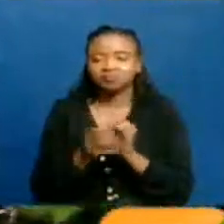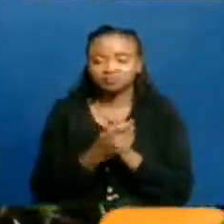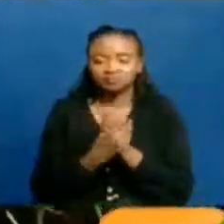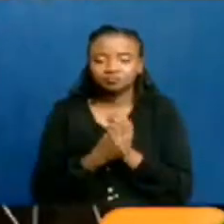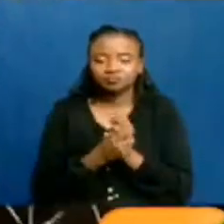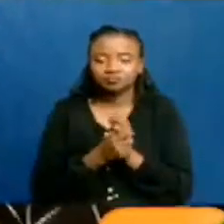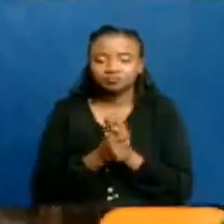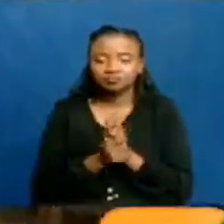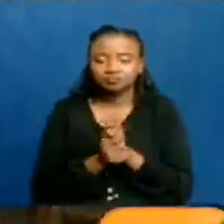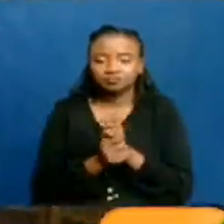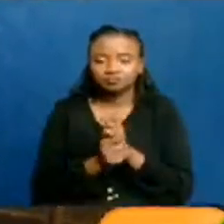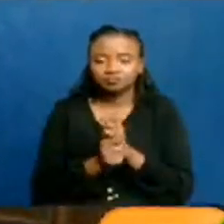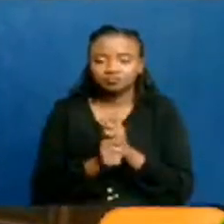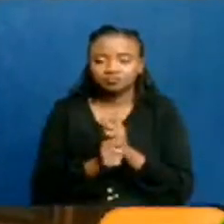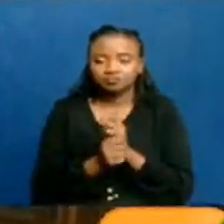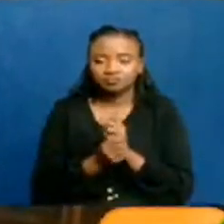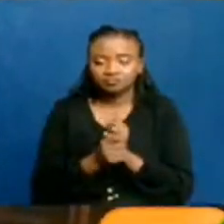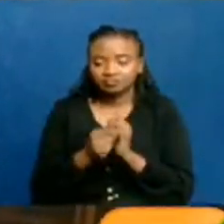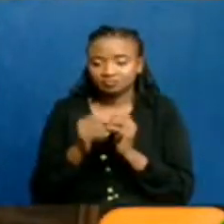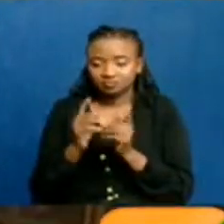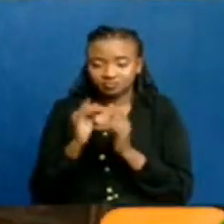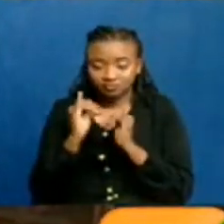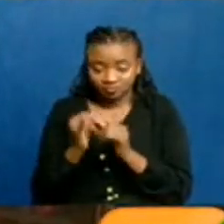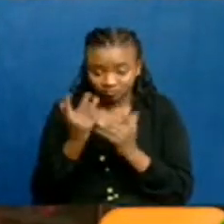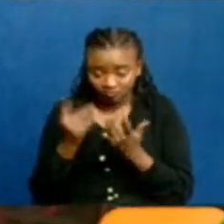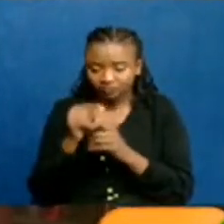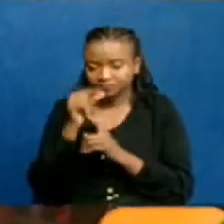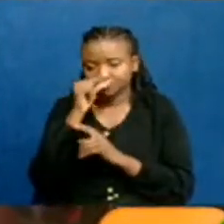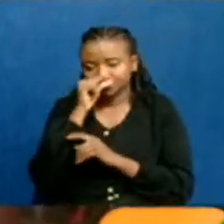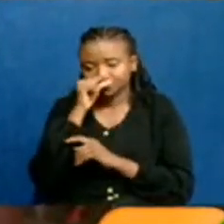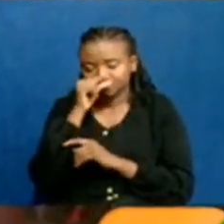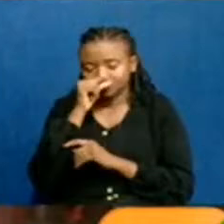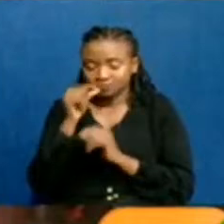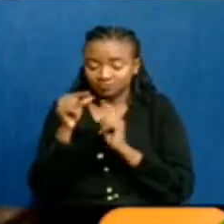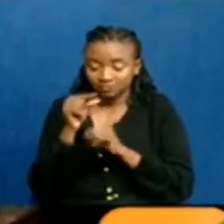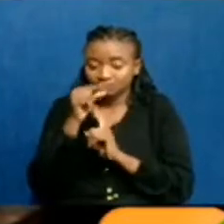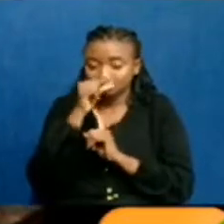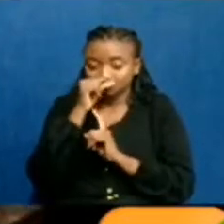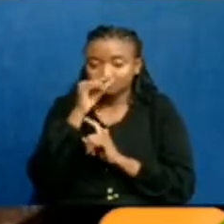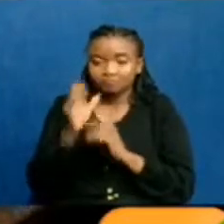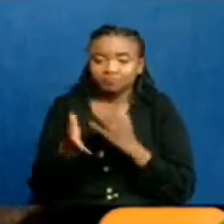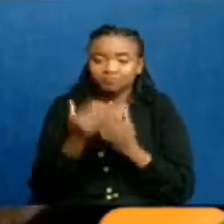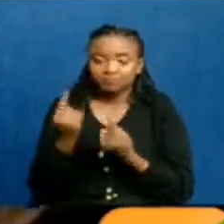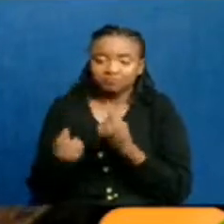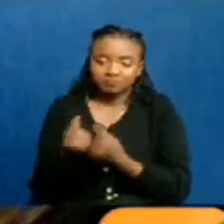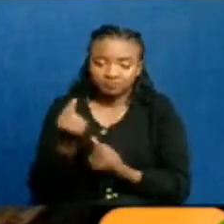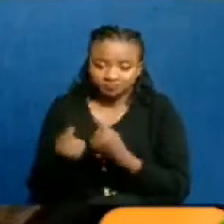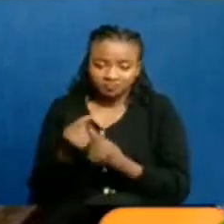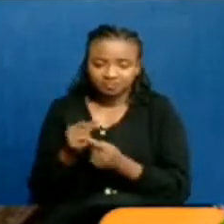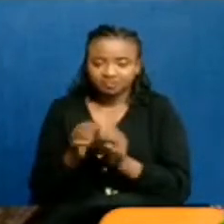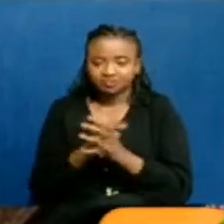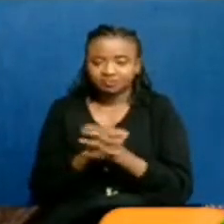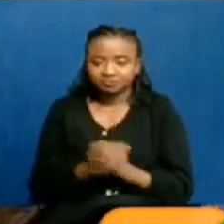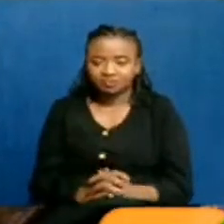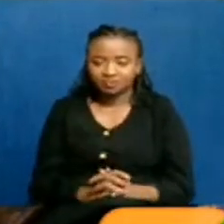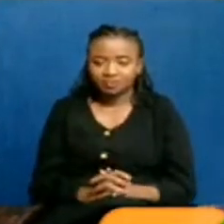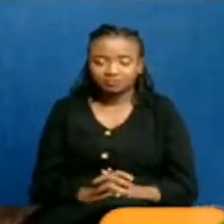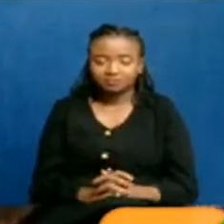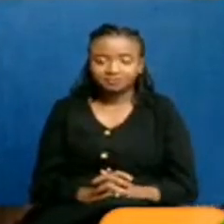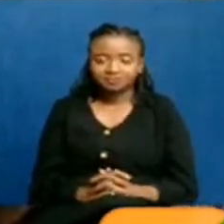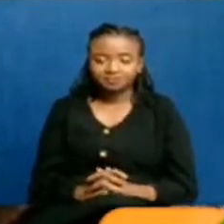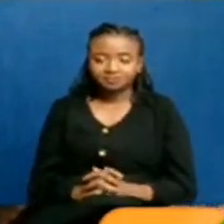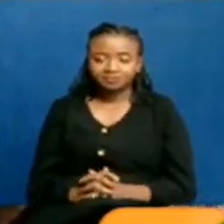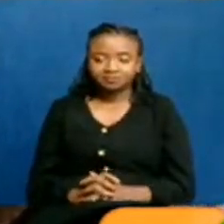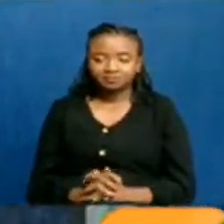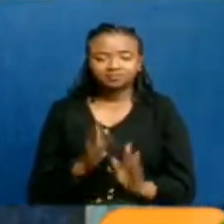turning discarded remnants into biogas, a renewable energy source that fuels both homes and hope. Mwanzo wa hapa